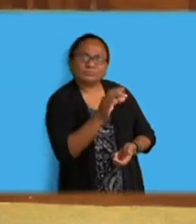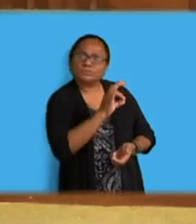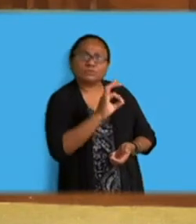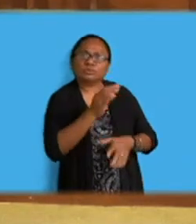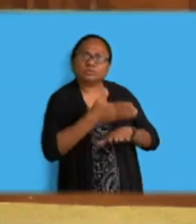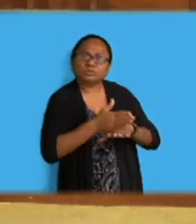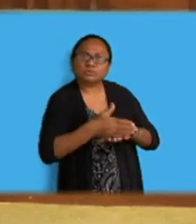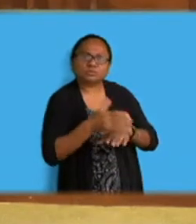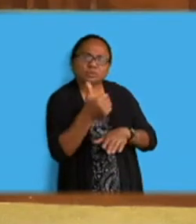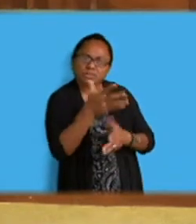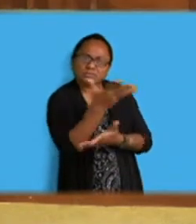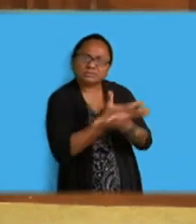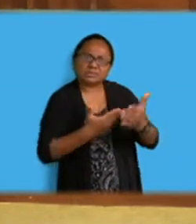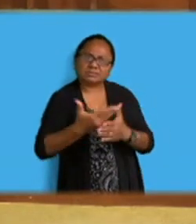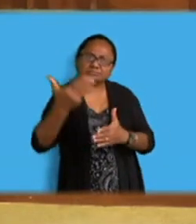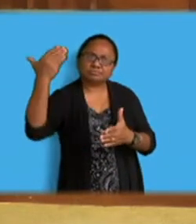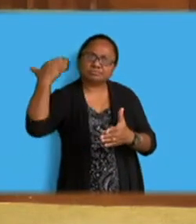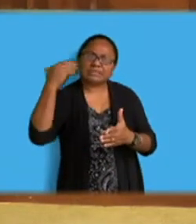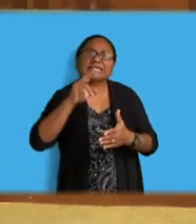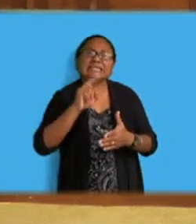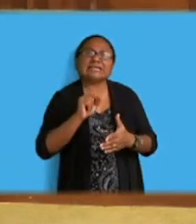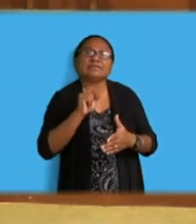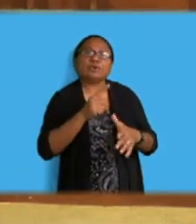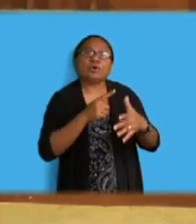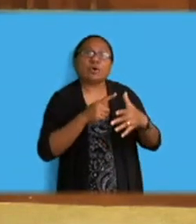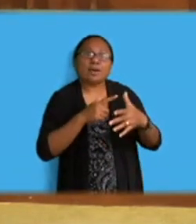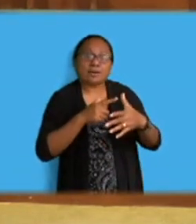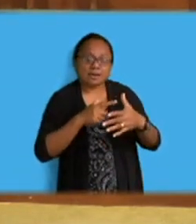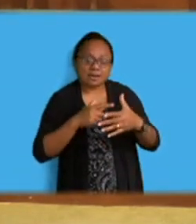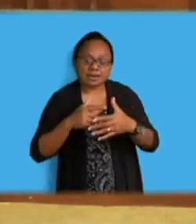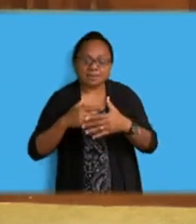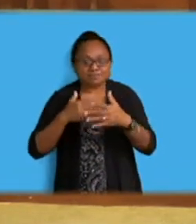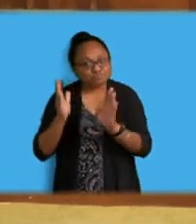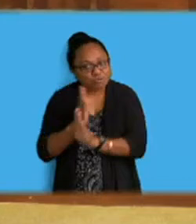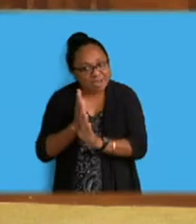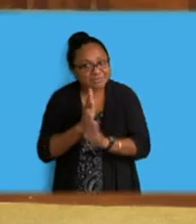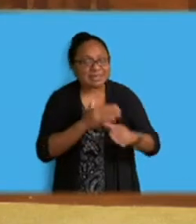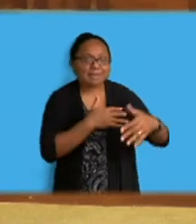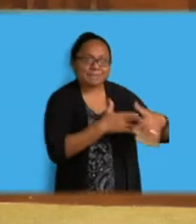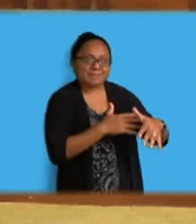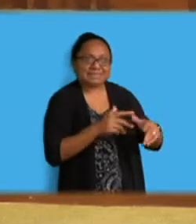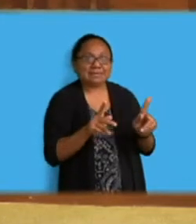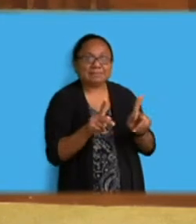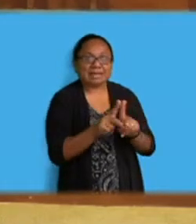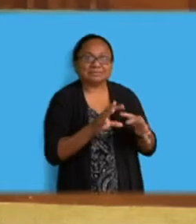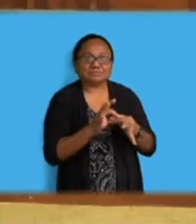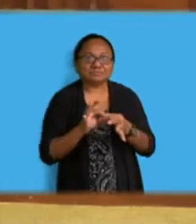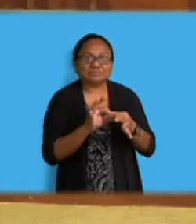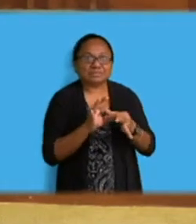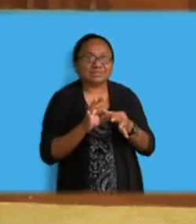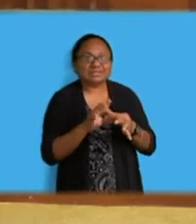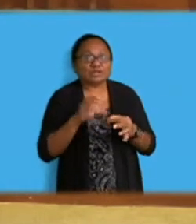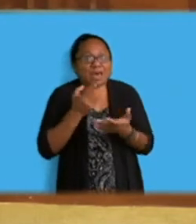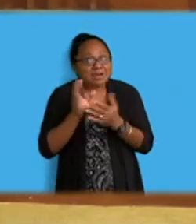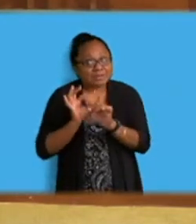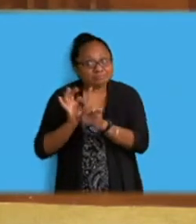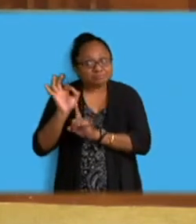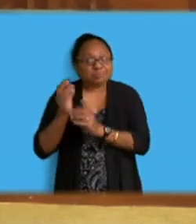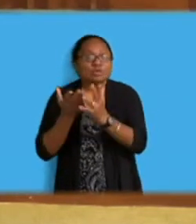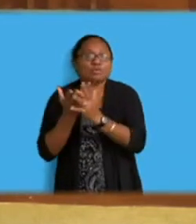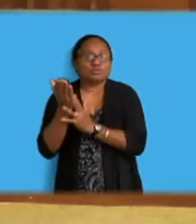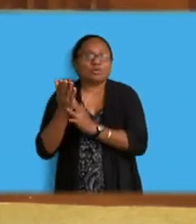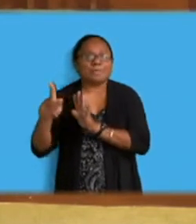for years, the need for private-public partnerships and how this can be enhanced through appropriate policies so that we